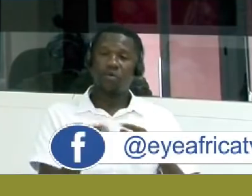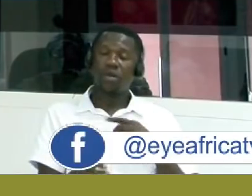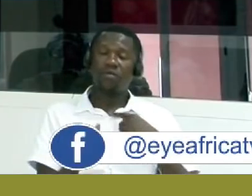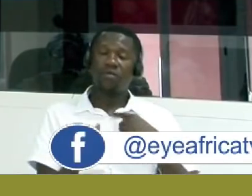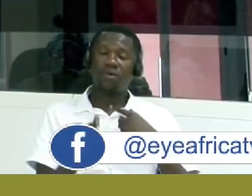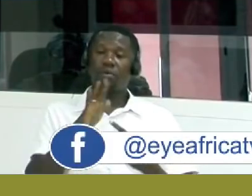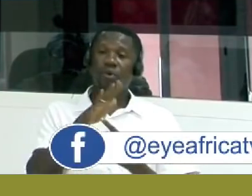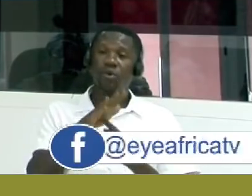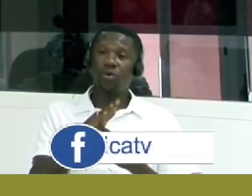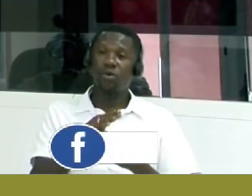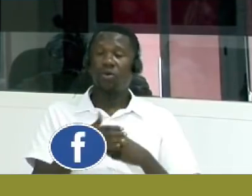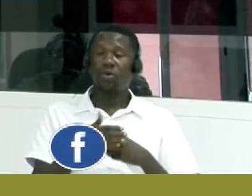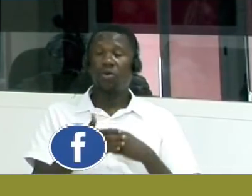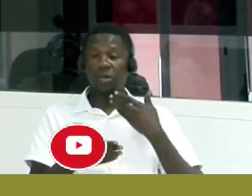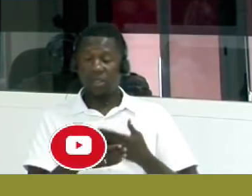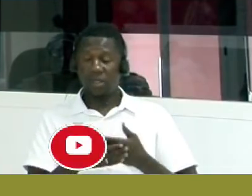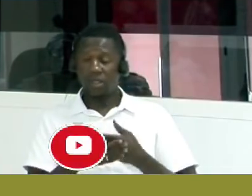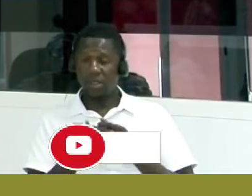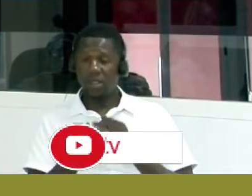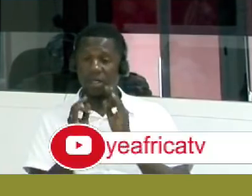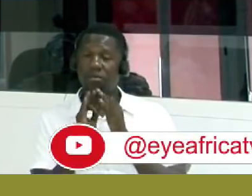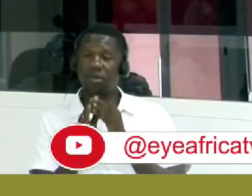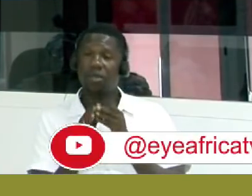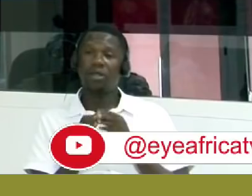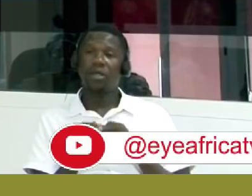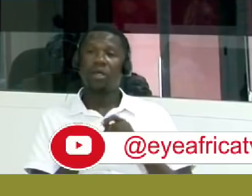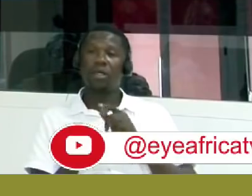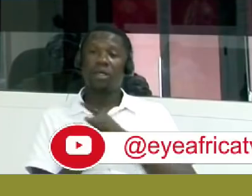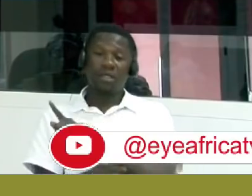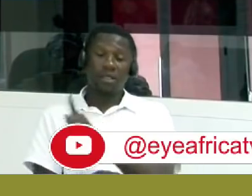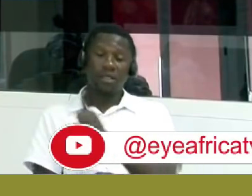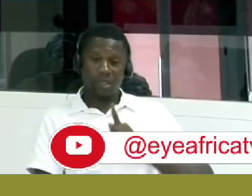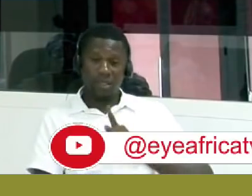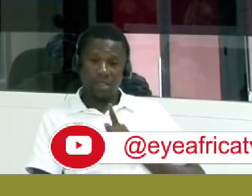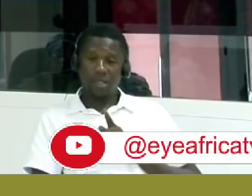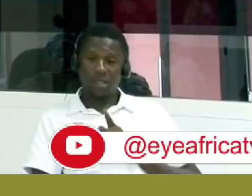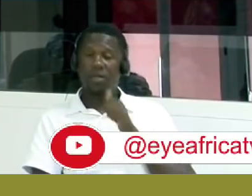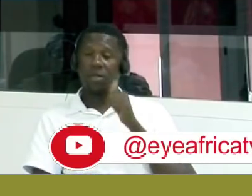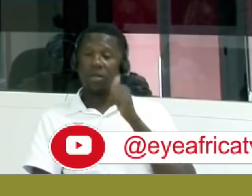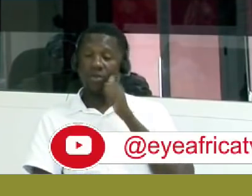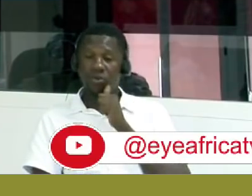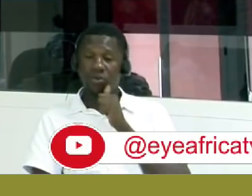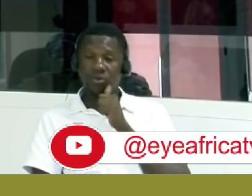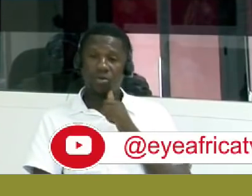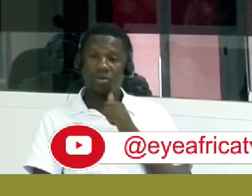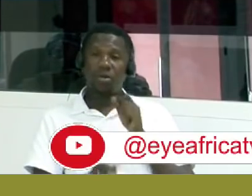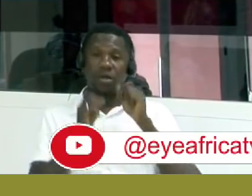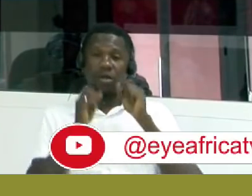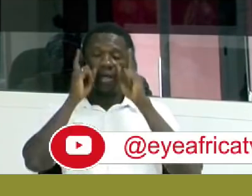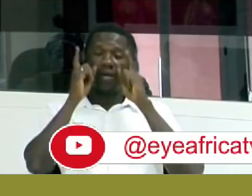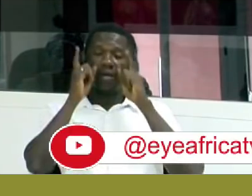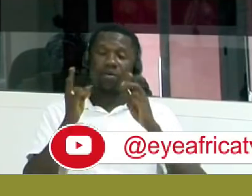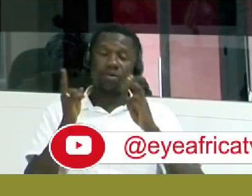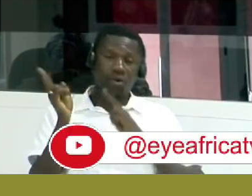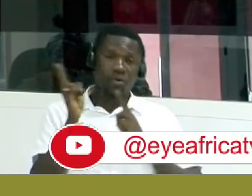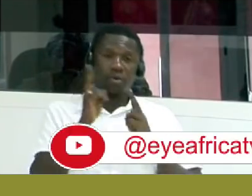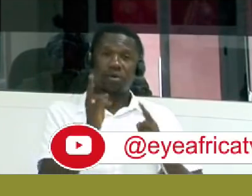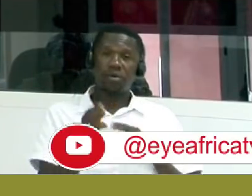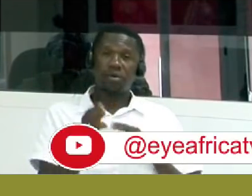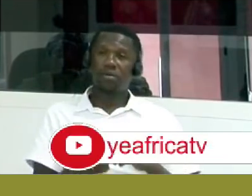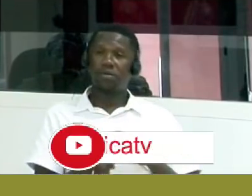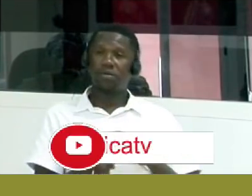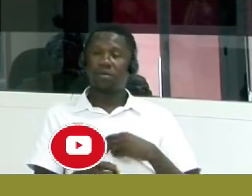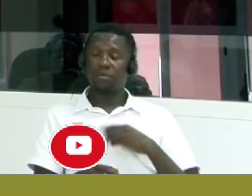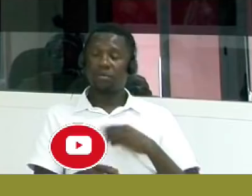fact conclude that they used live ammunition? No, I cannot suggest that. Let them tell